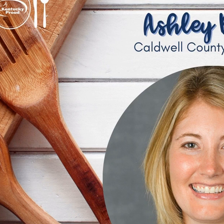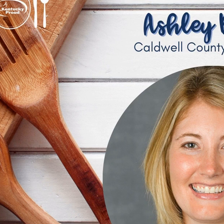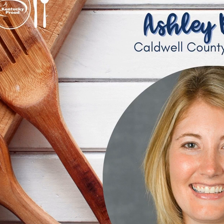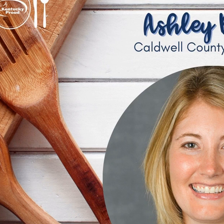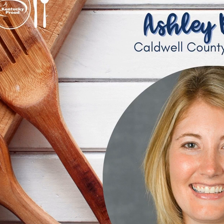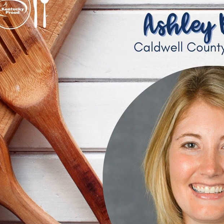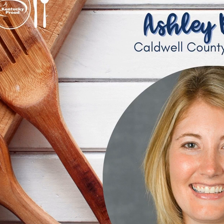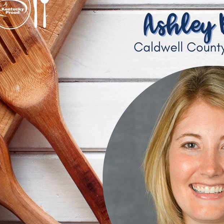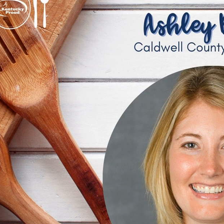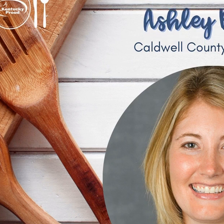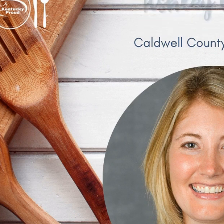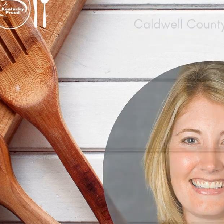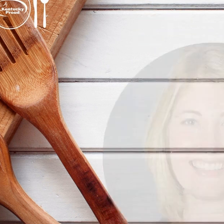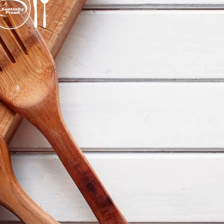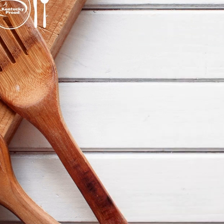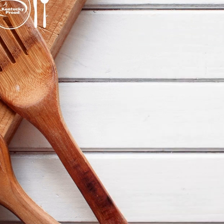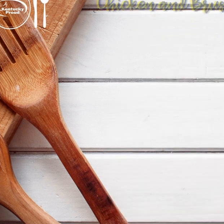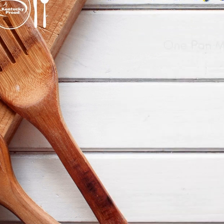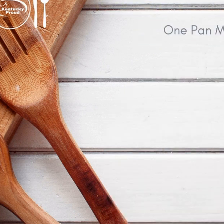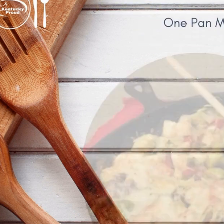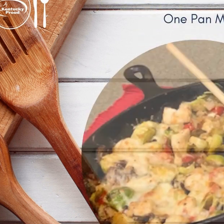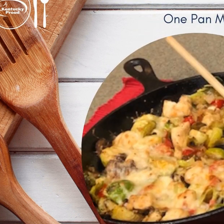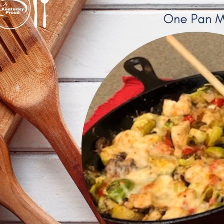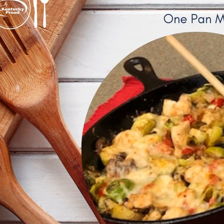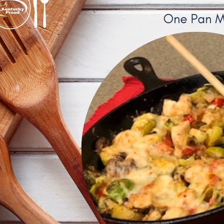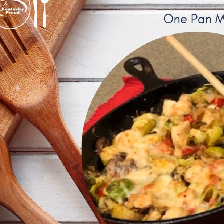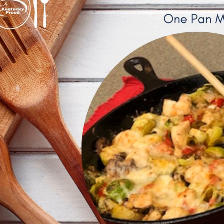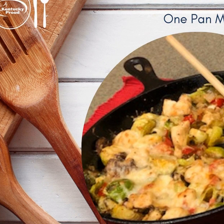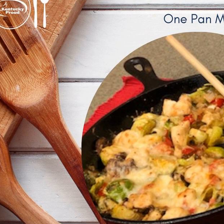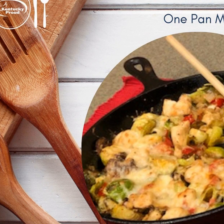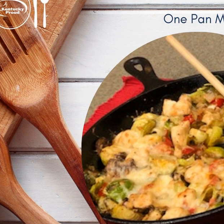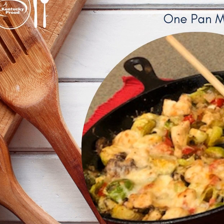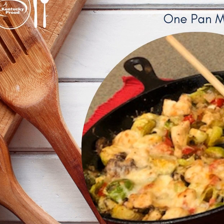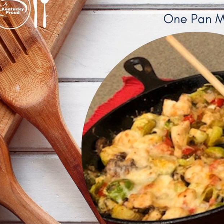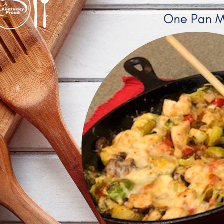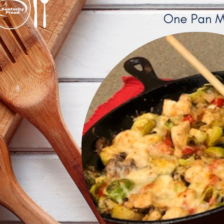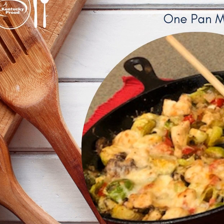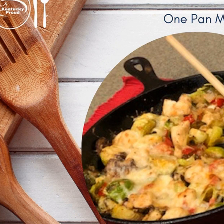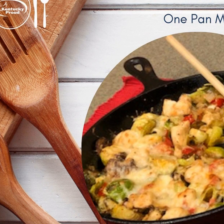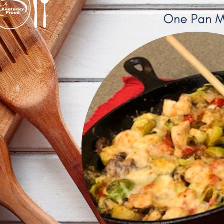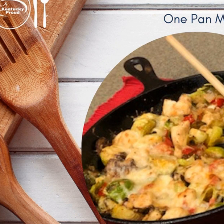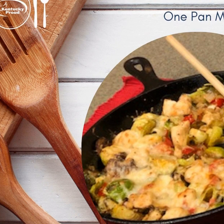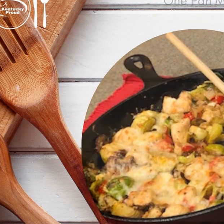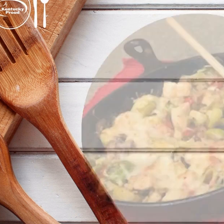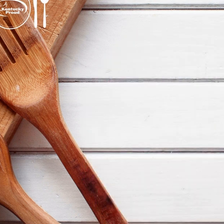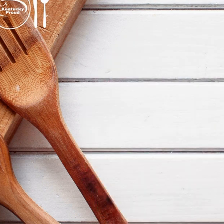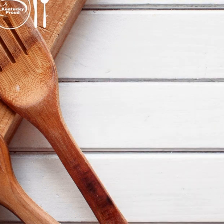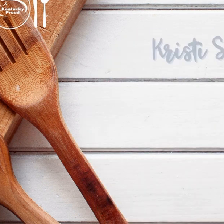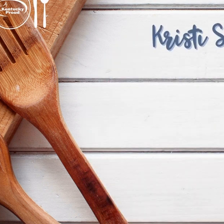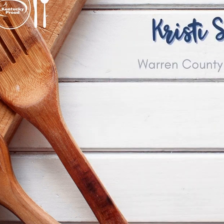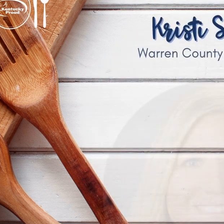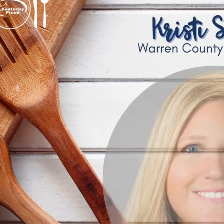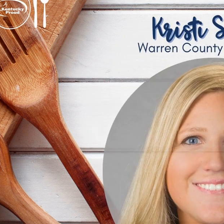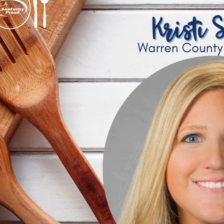feature produce that's grown right here in Kentucky. Follow us on Facebook, give us a like, as well as Instagram and Twitter. And I will say